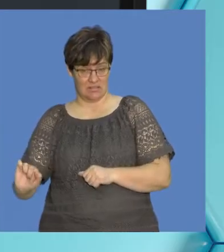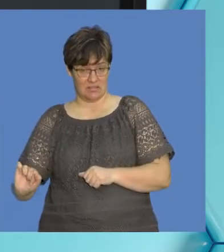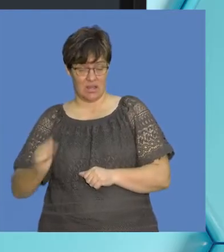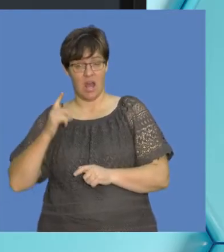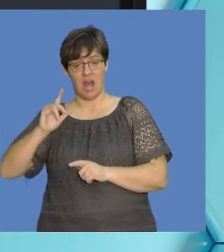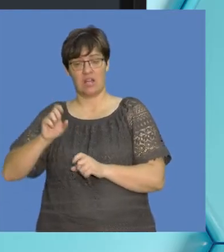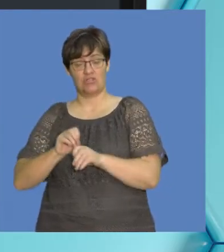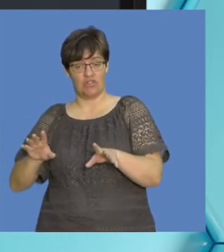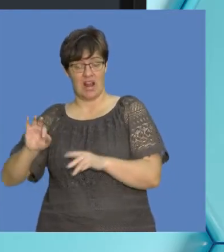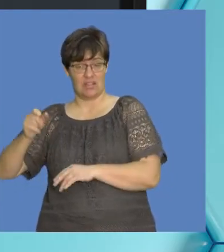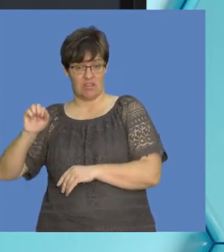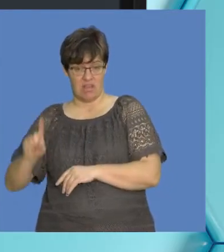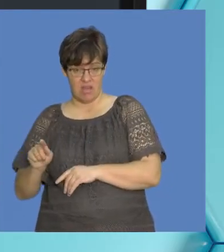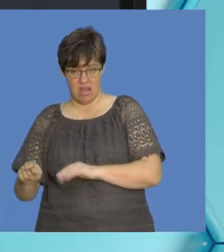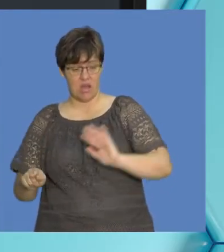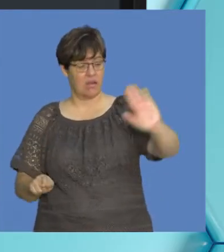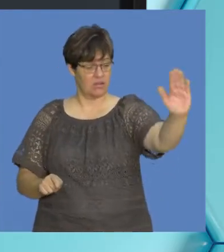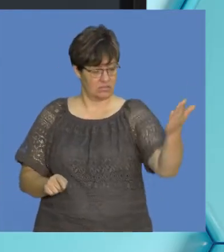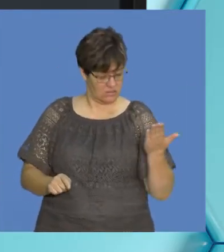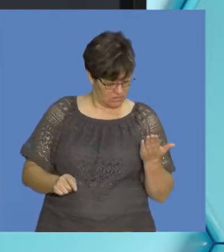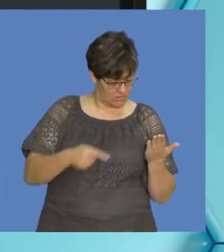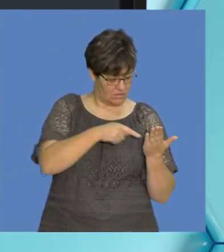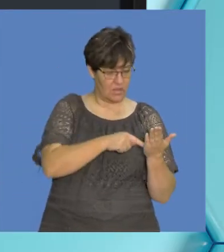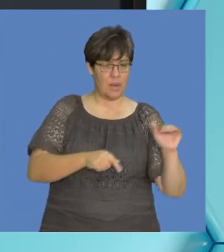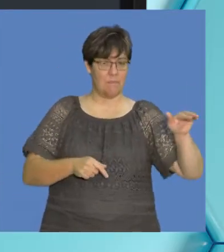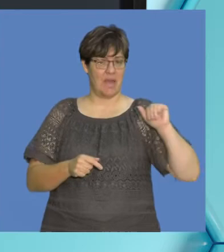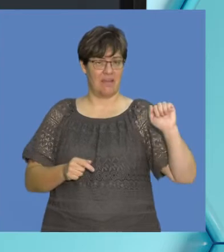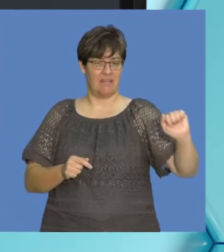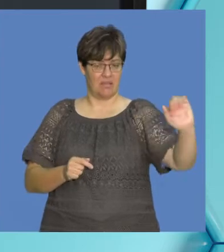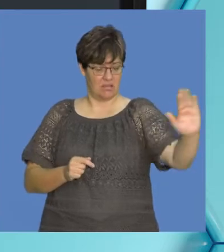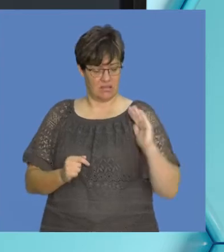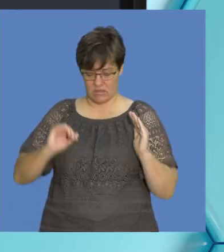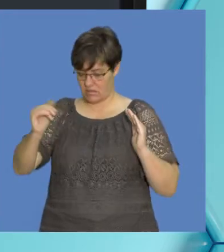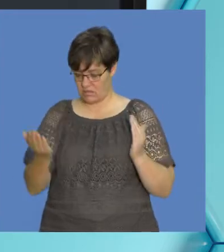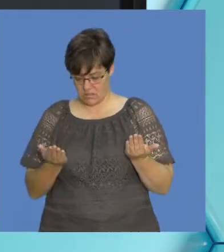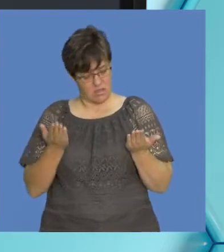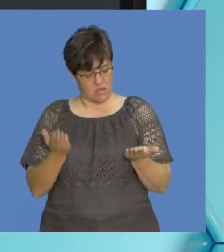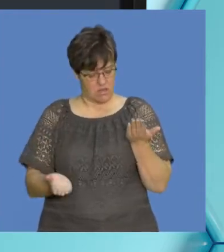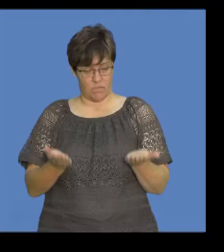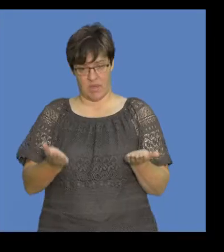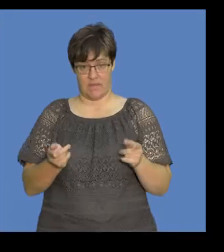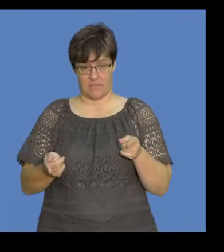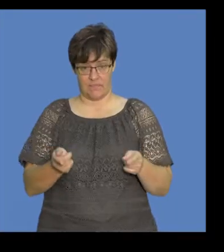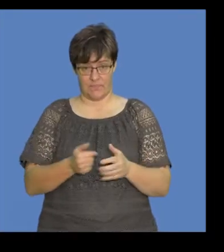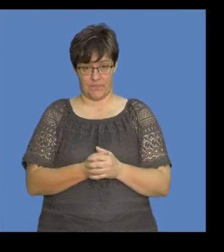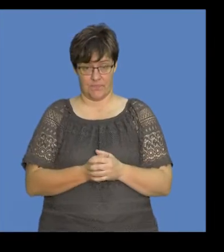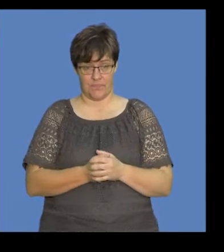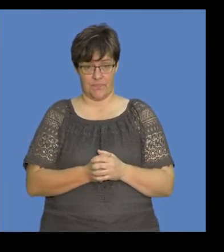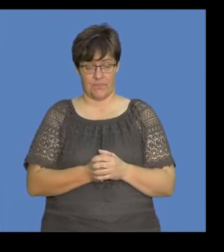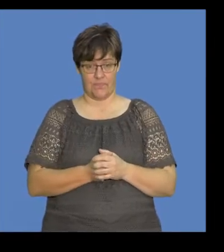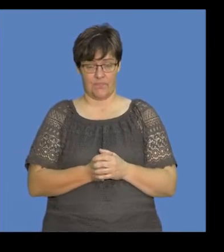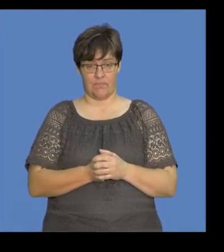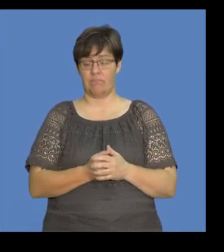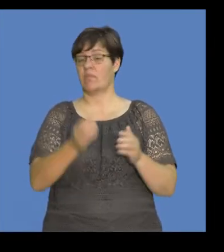our general ledger. As we receive the bank reconciliation statement, the comparison takes place. Okay,